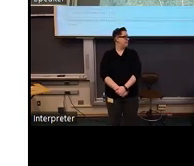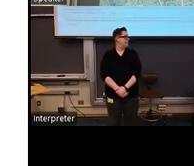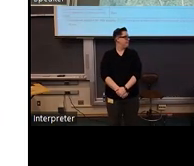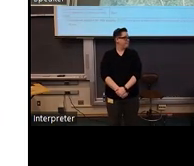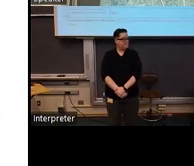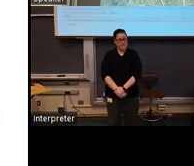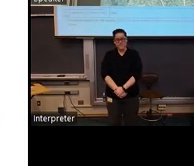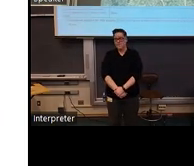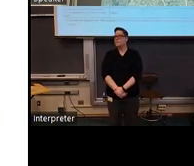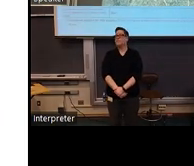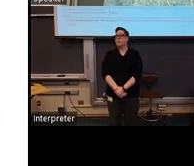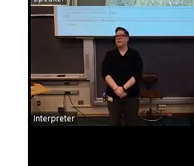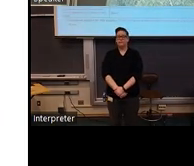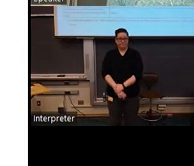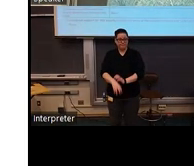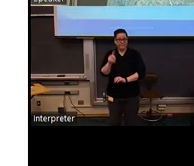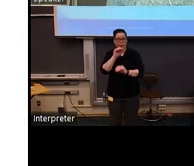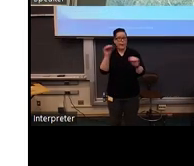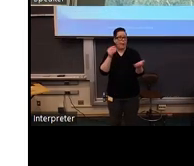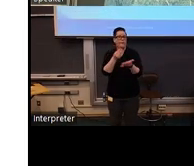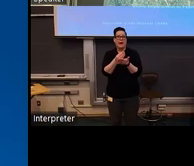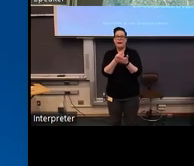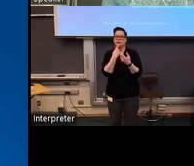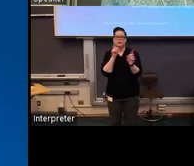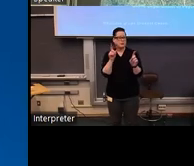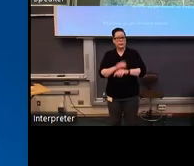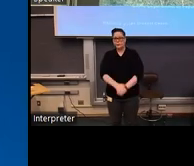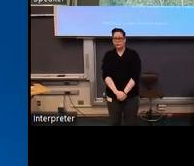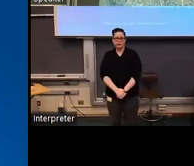Okay, so we have no financial disclosures to report.